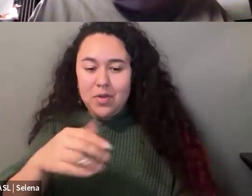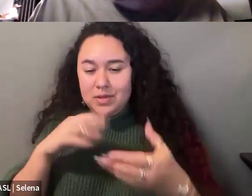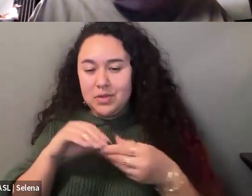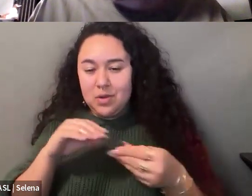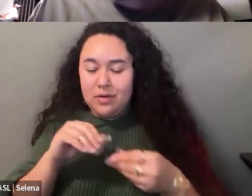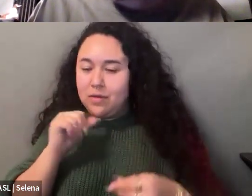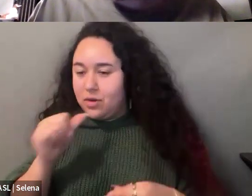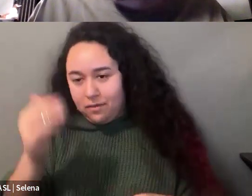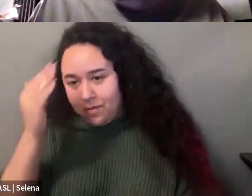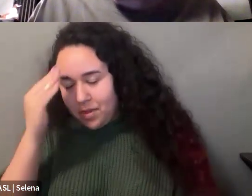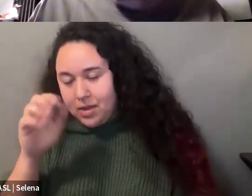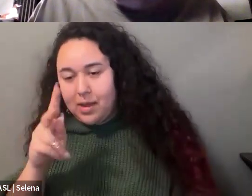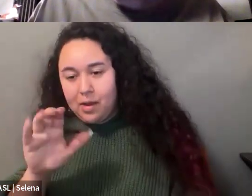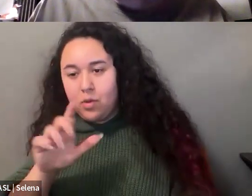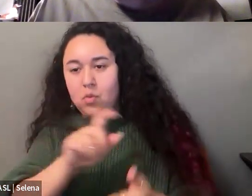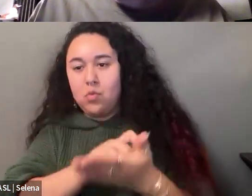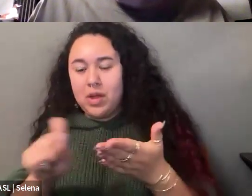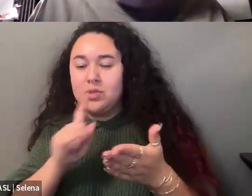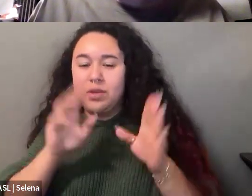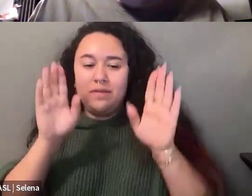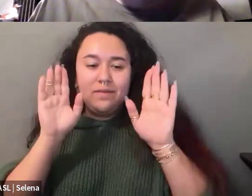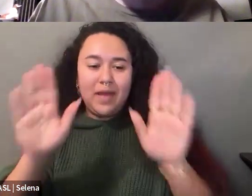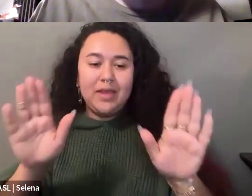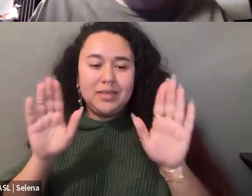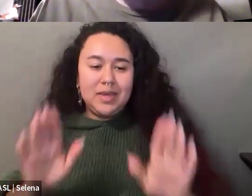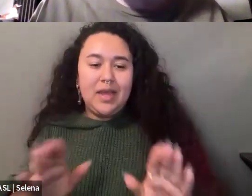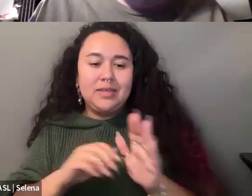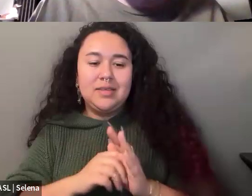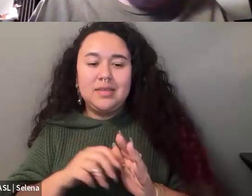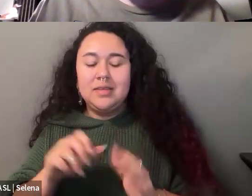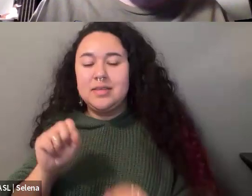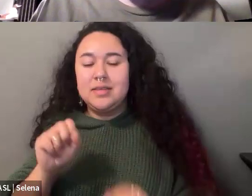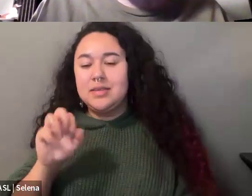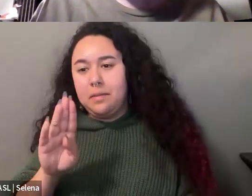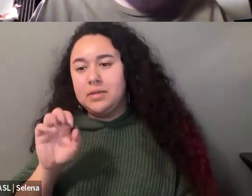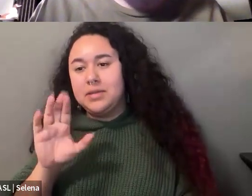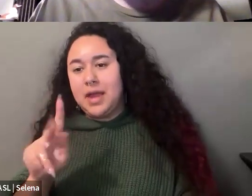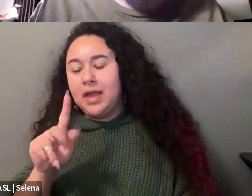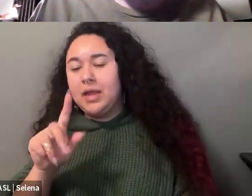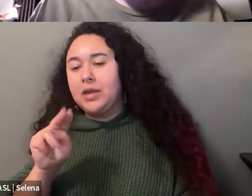familiar, Eric writes a really fantastic Substack newsletter at